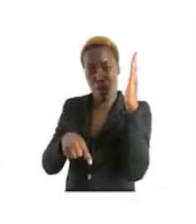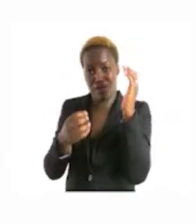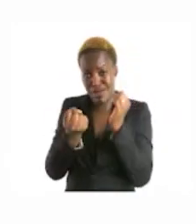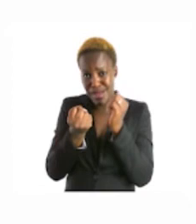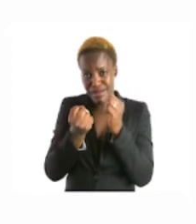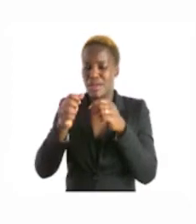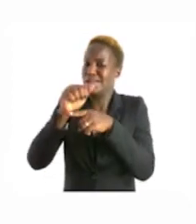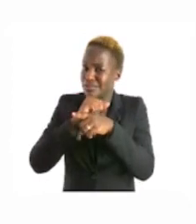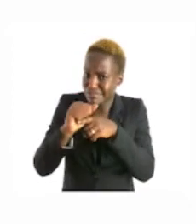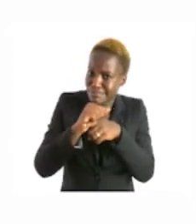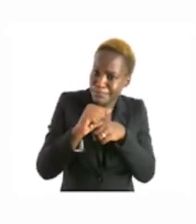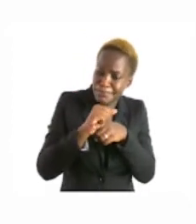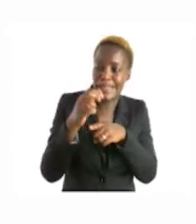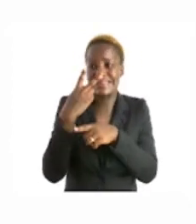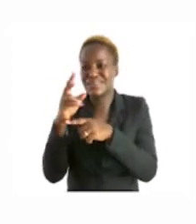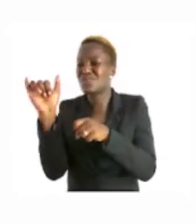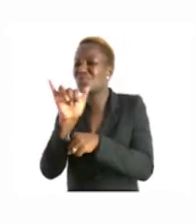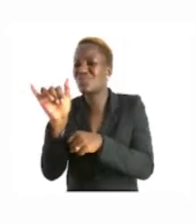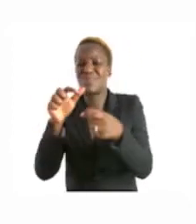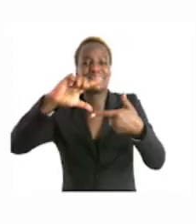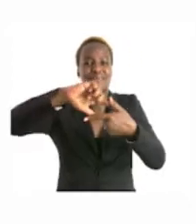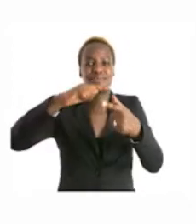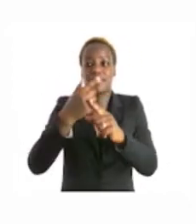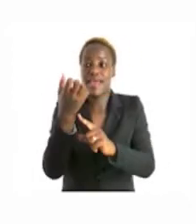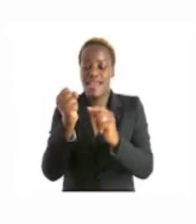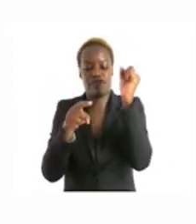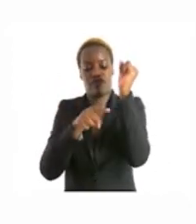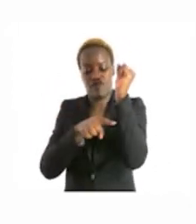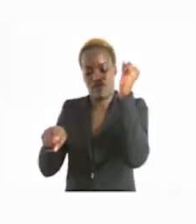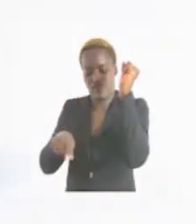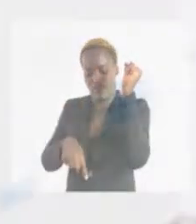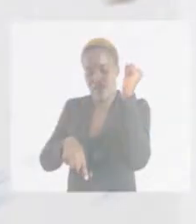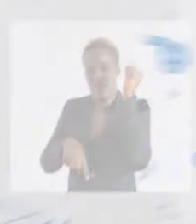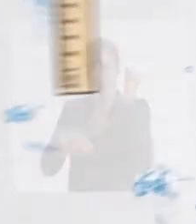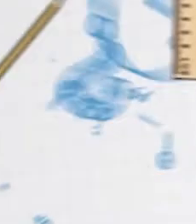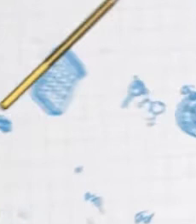well. So the right angles in the star are 5.